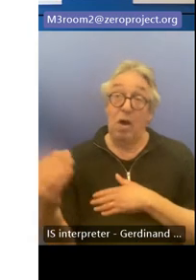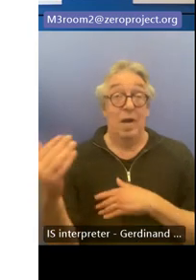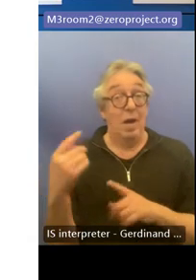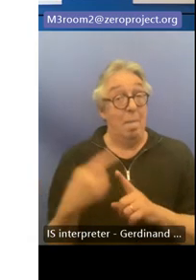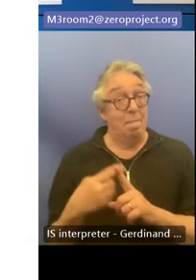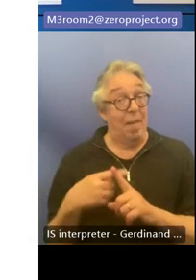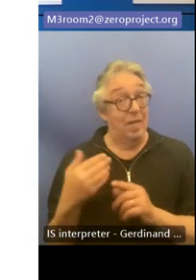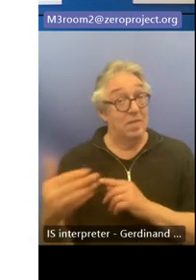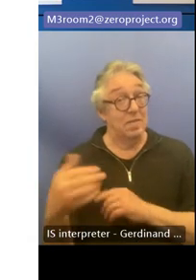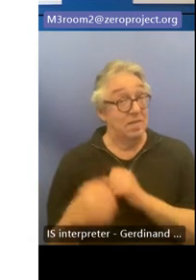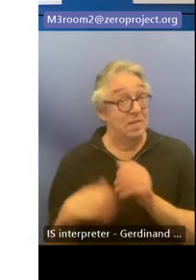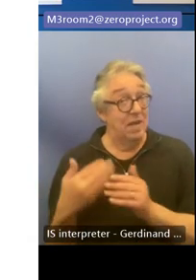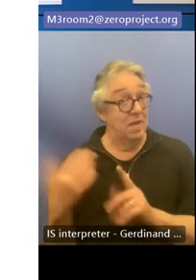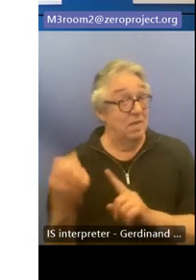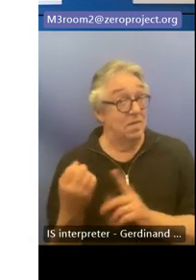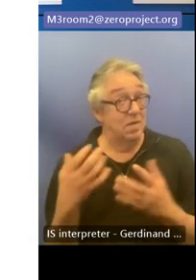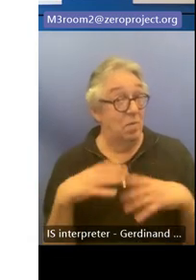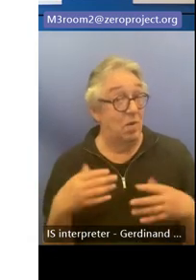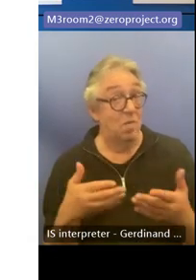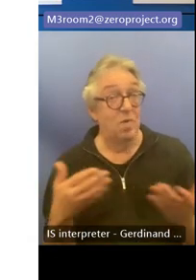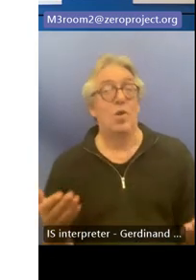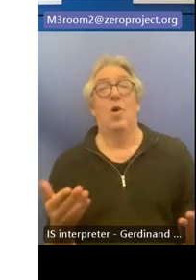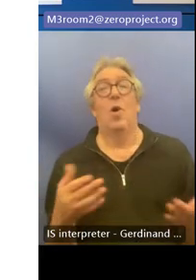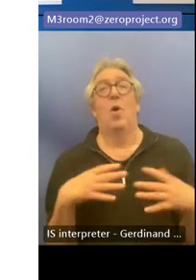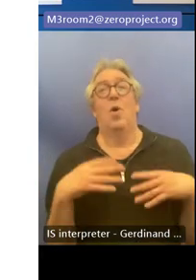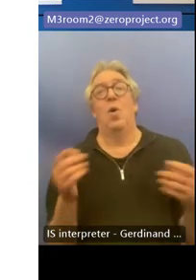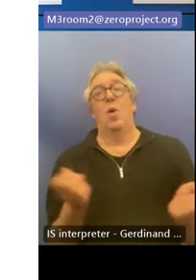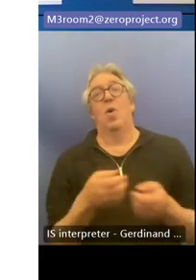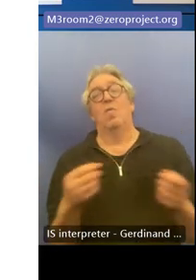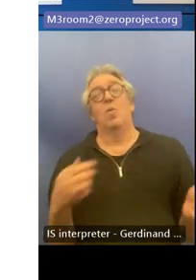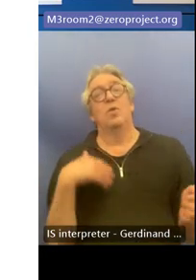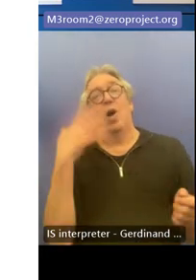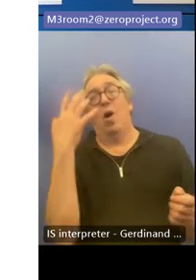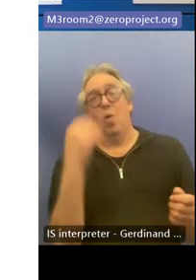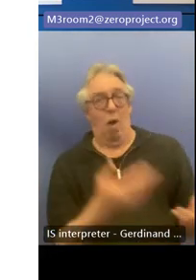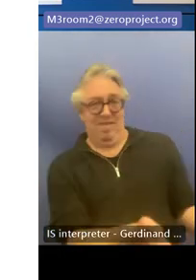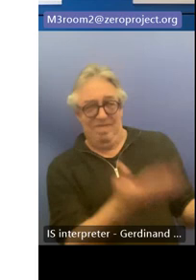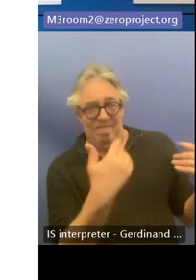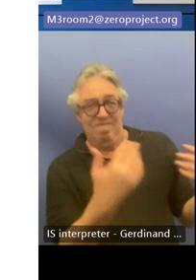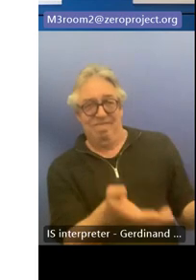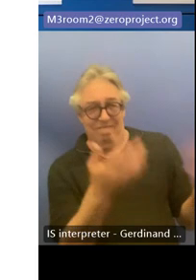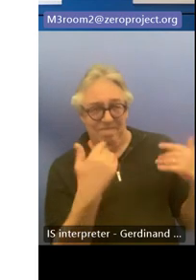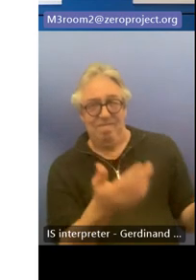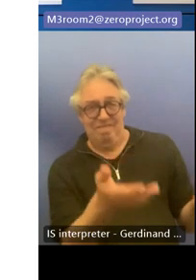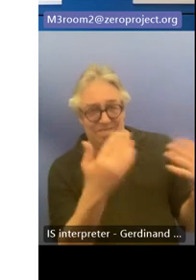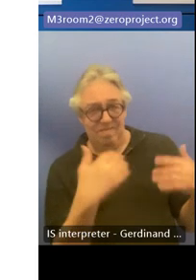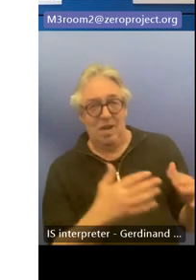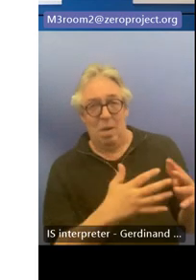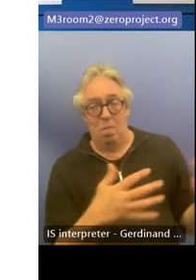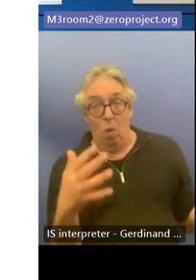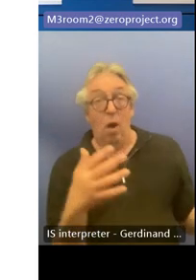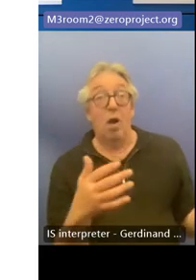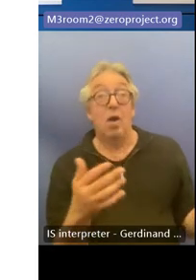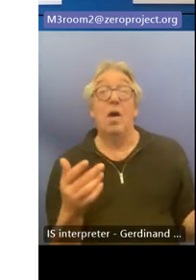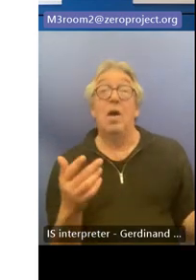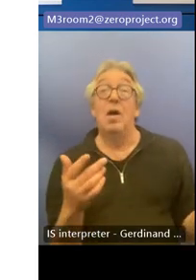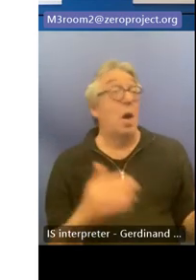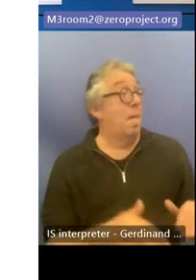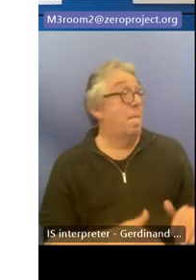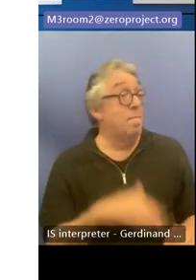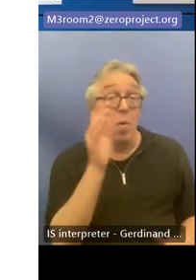next years? So, of course, we want to reach even more people. So, the more people learn sign language, the more accessible the world gets for